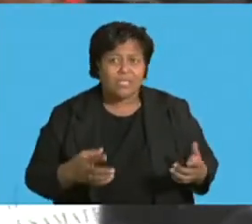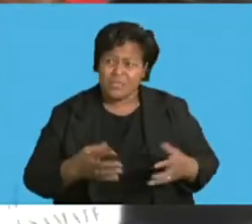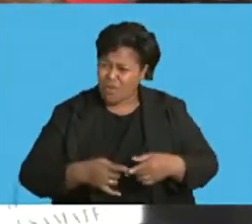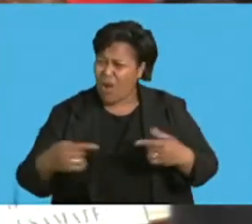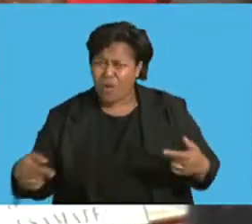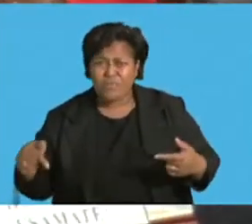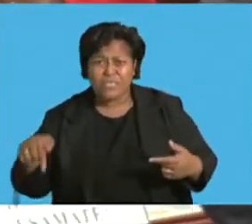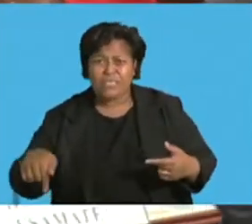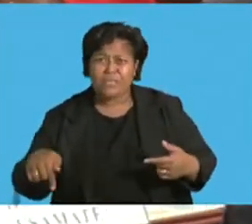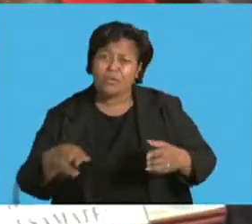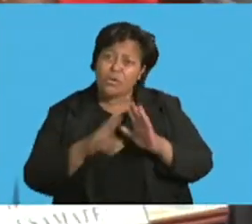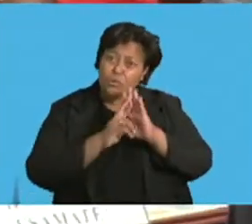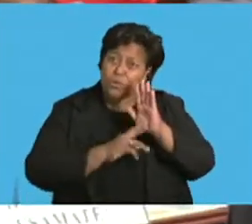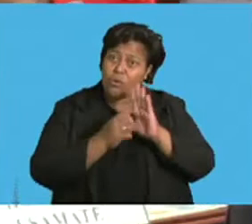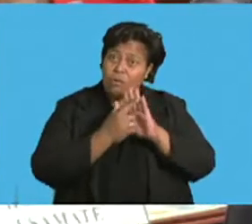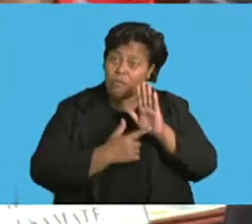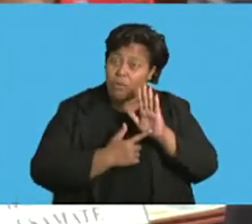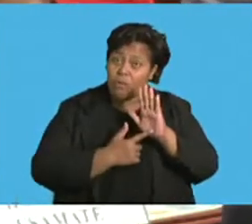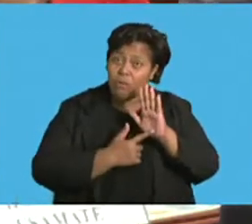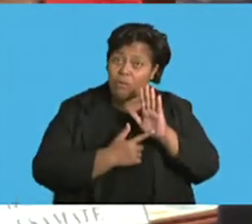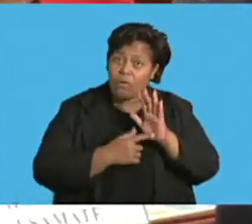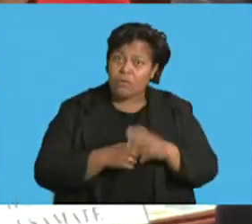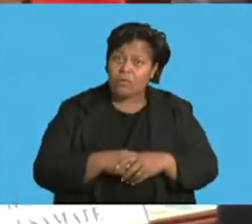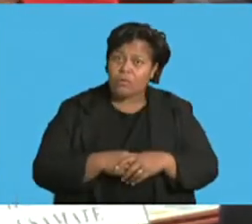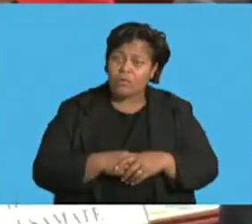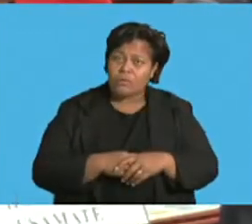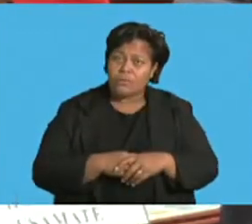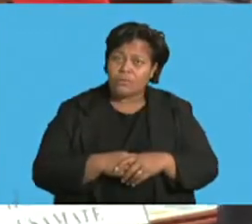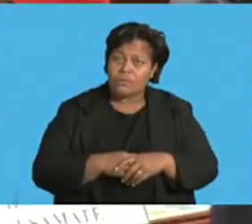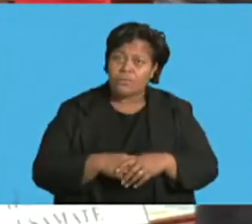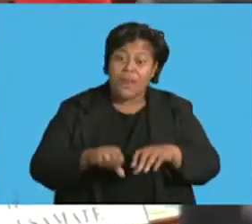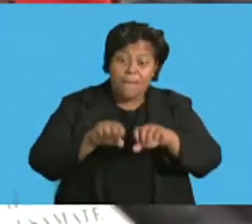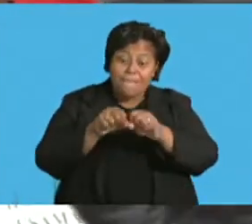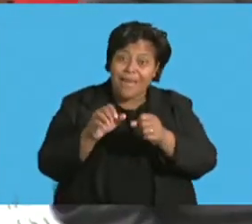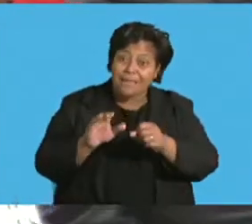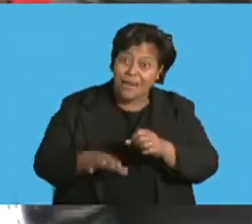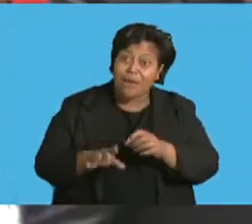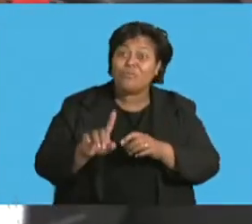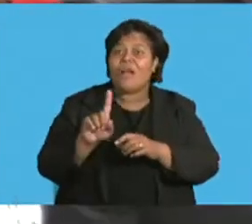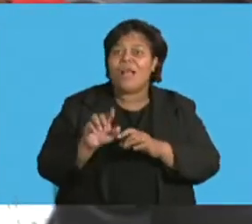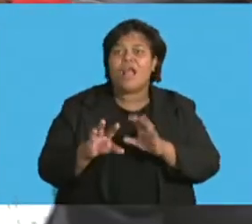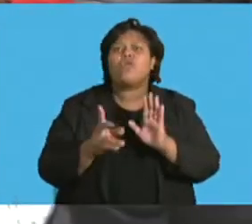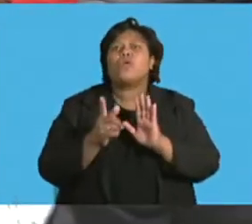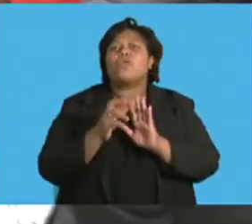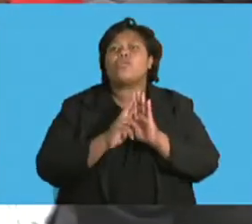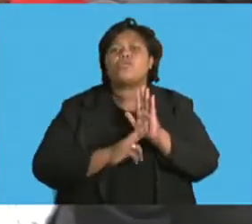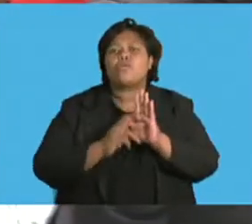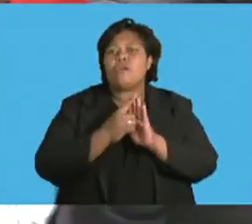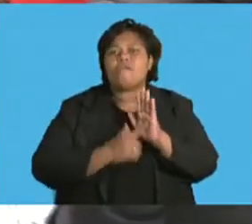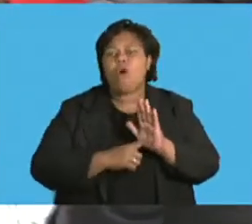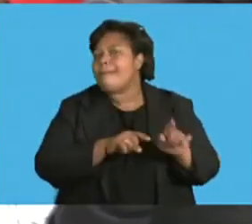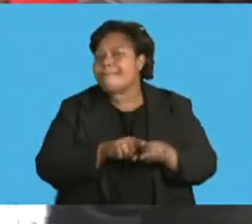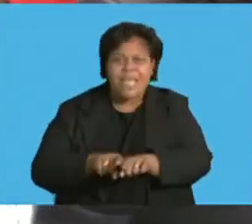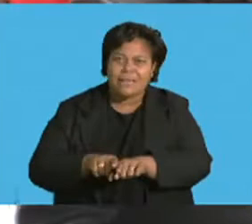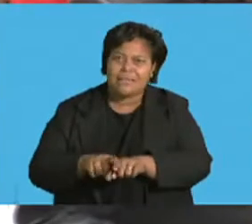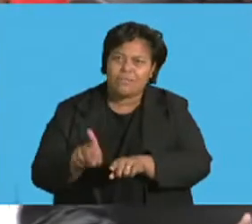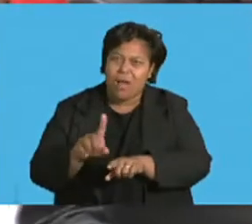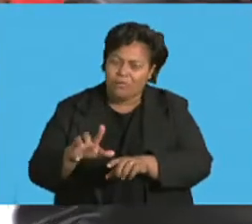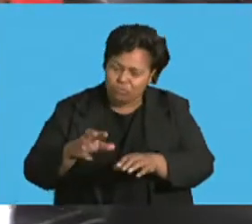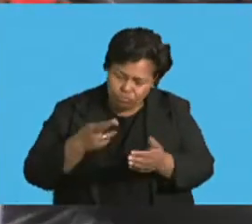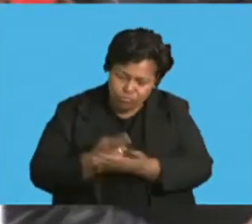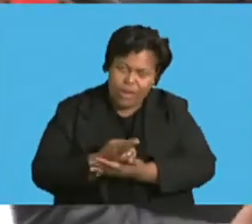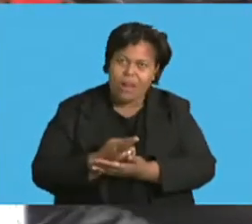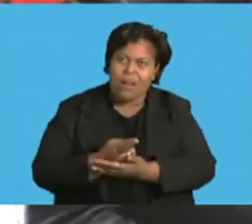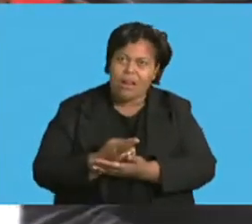this trial by media the very essence of breaking down what we call the rule of law? And Mr. Speaker, sir, of course, we talked